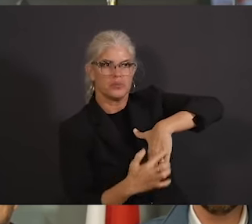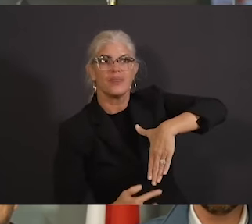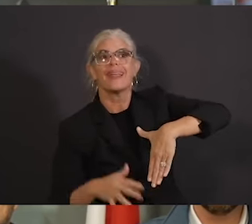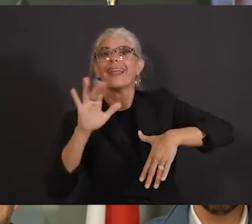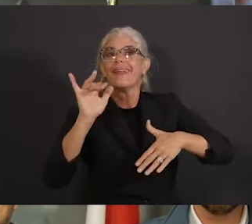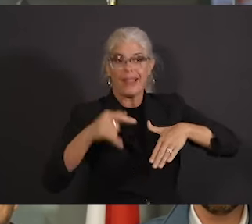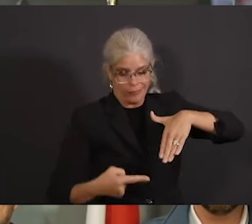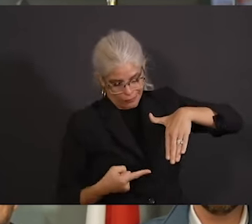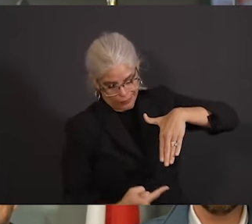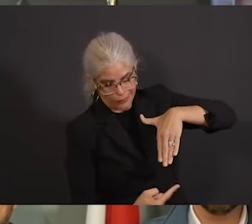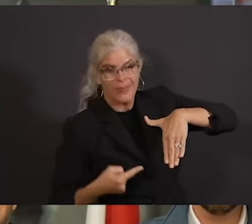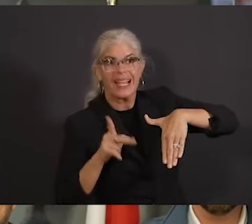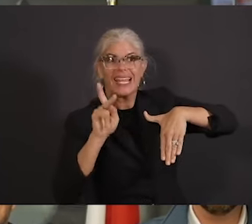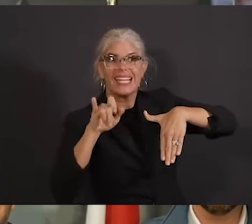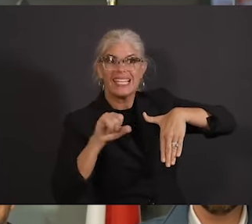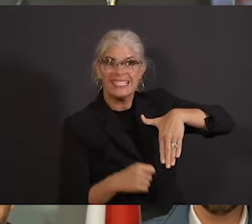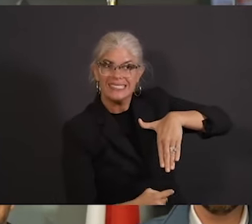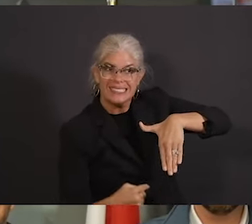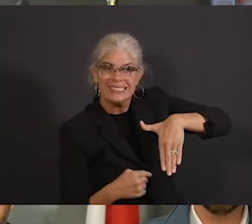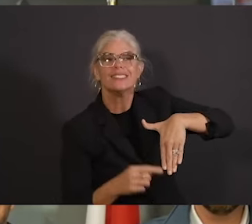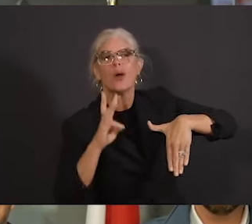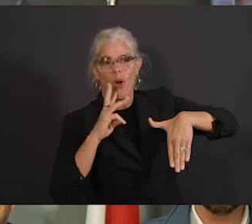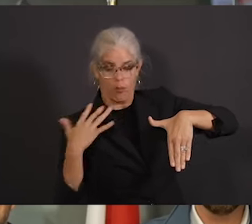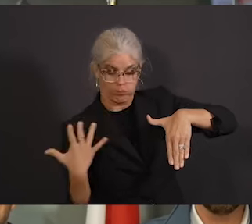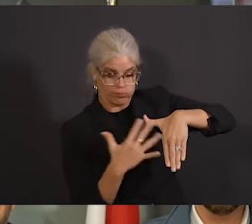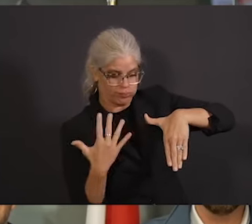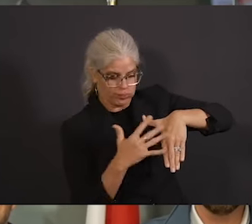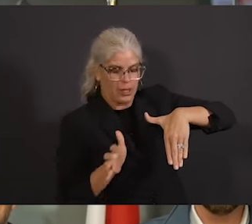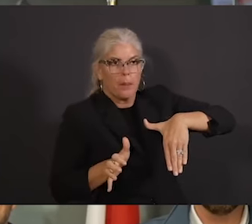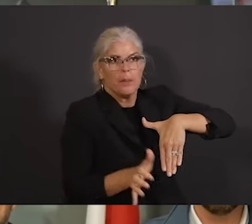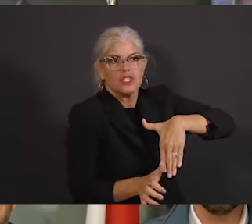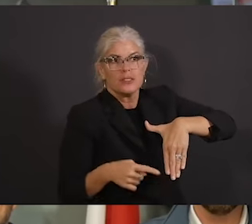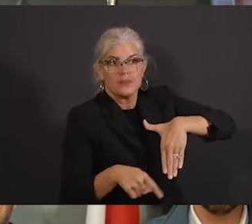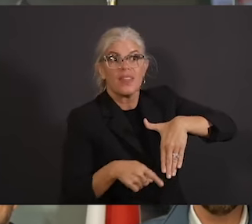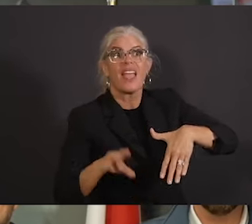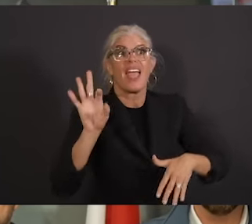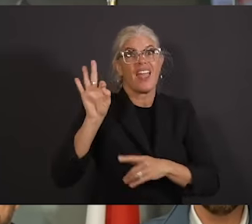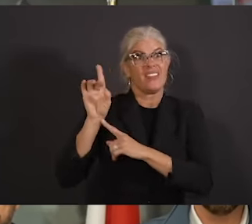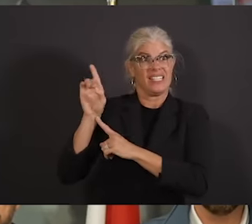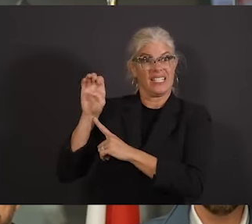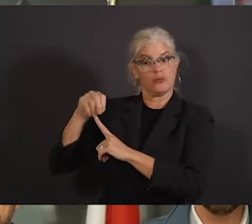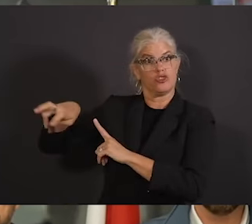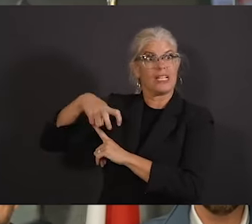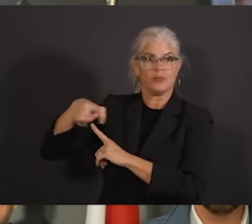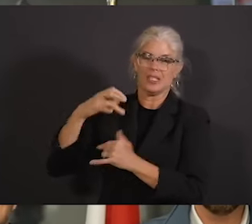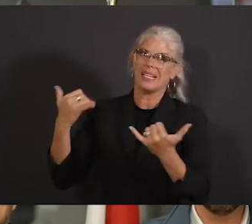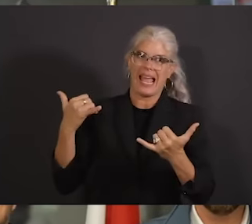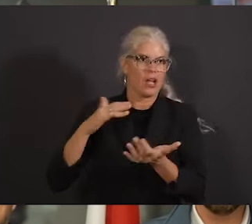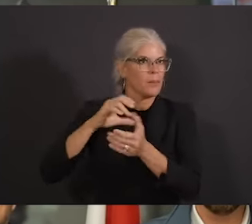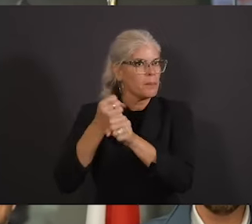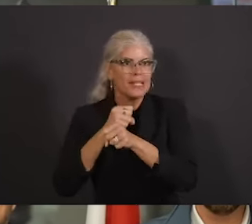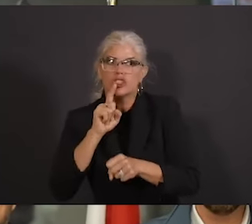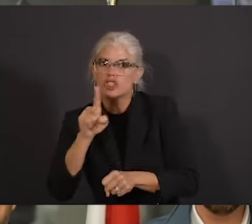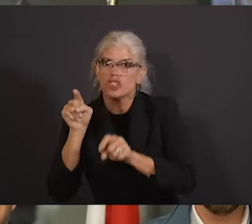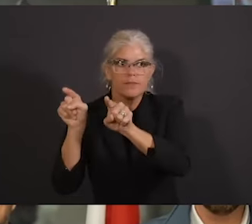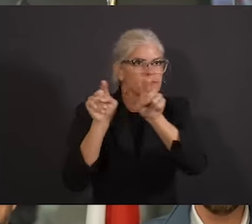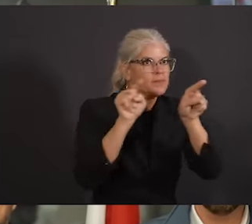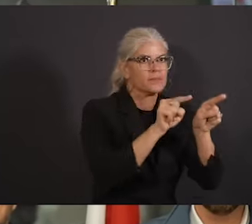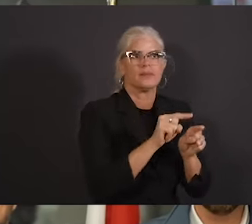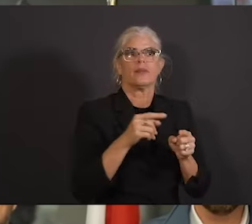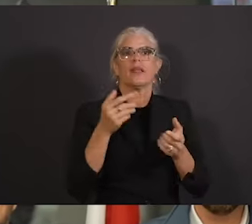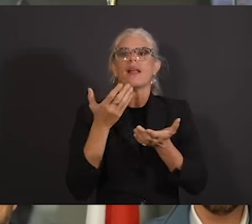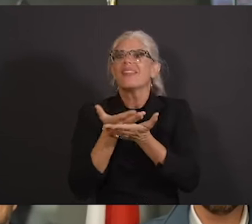along portions of the Florida Panhandle. Division of Emergency Management is busy facilitating hundreds of resource requests